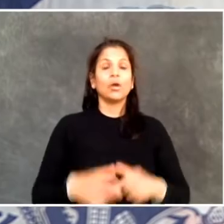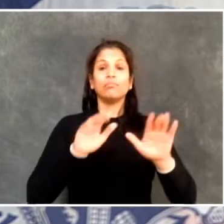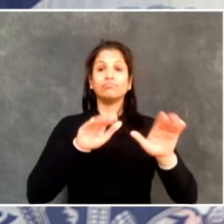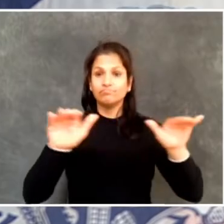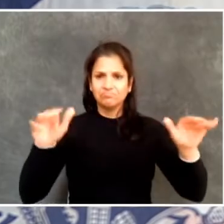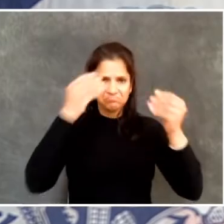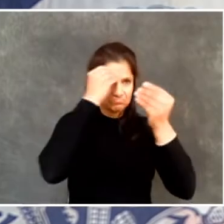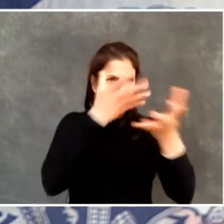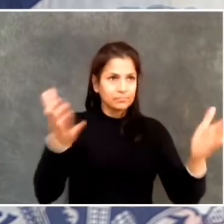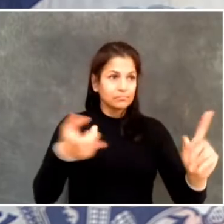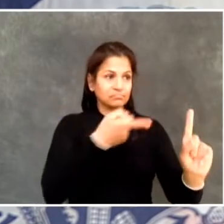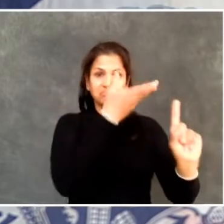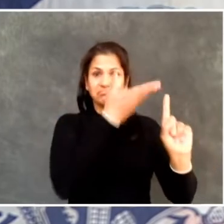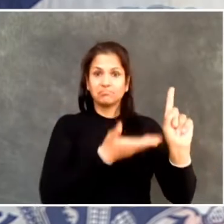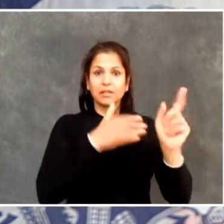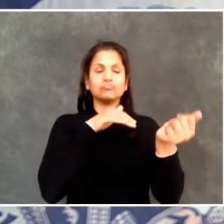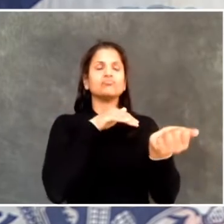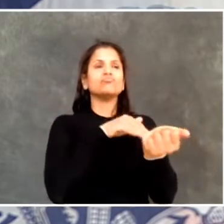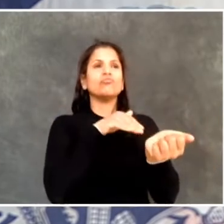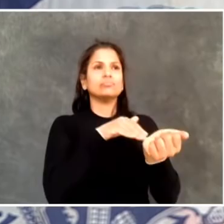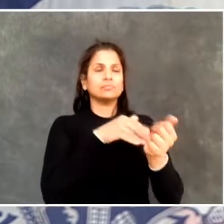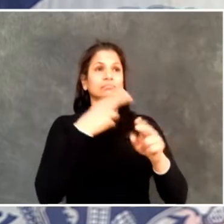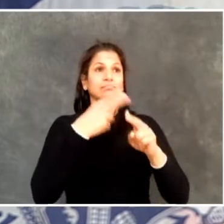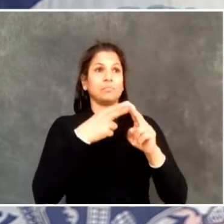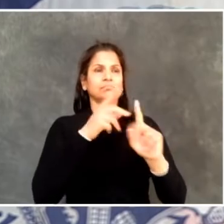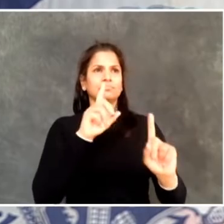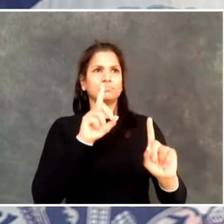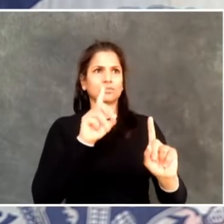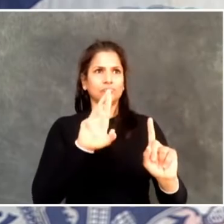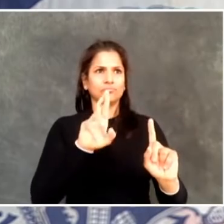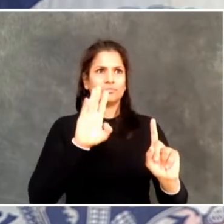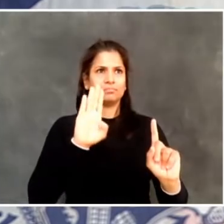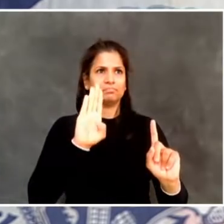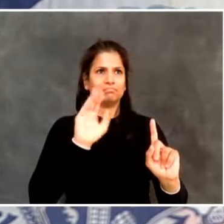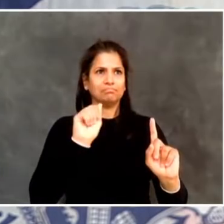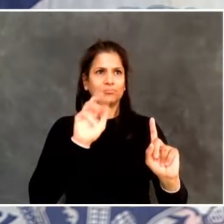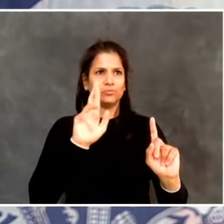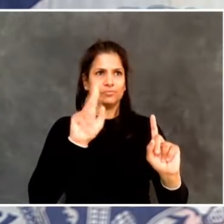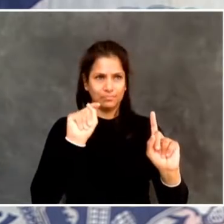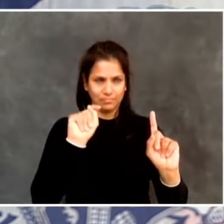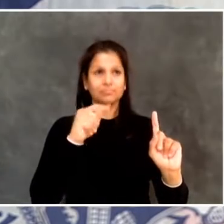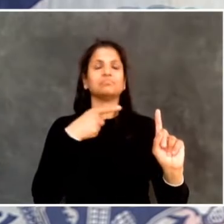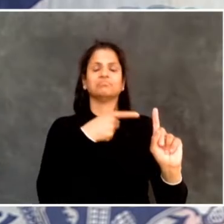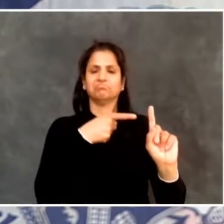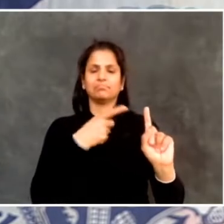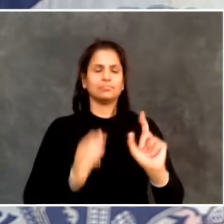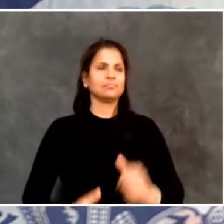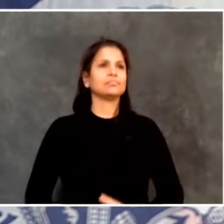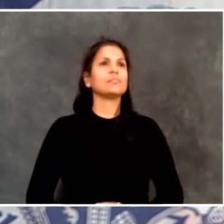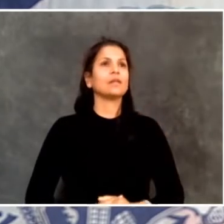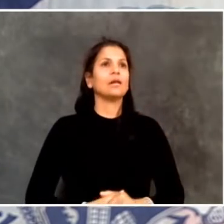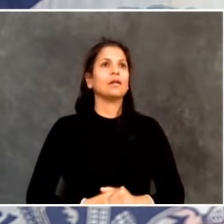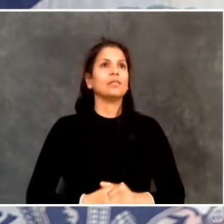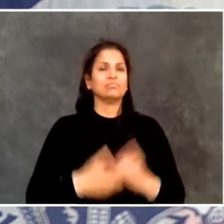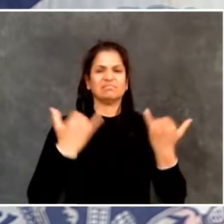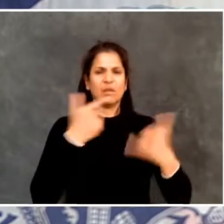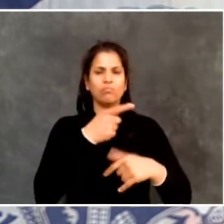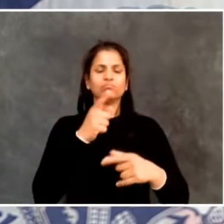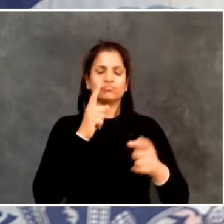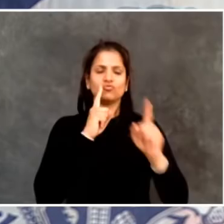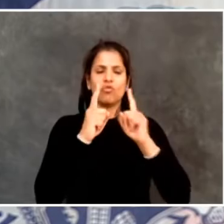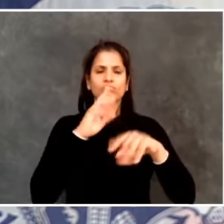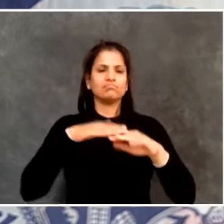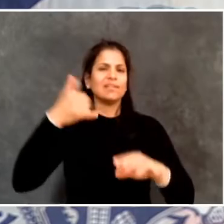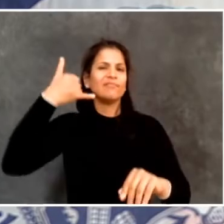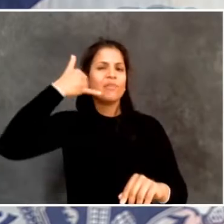and First Deputy Commissioner Torres Springer. And with that, we have Shant from the Daily News up first. Shant? Yeah, thank you, Mayor. Just